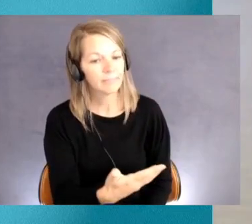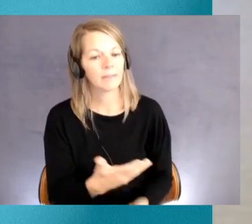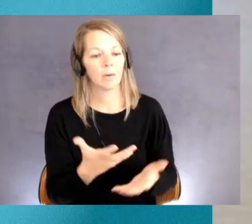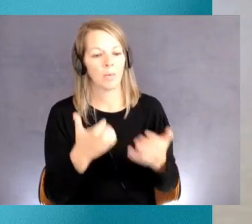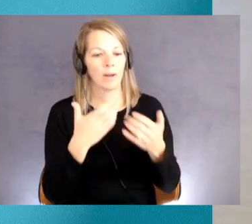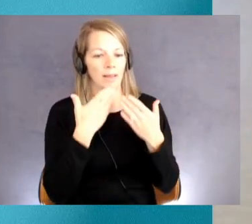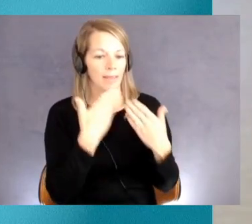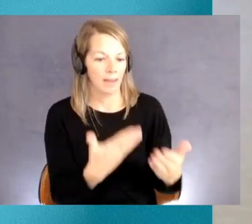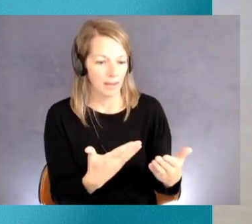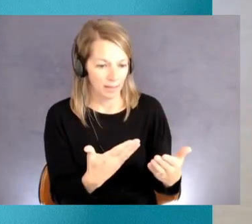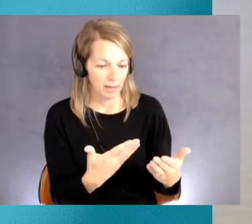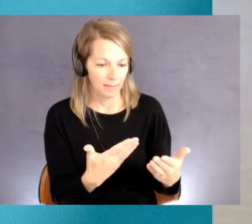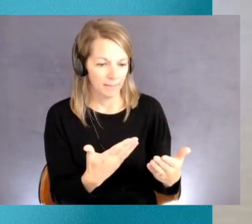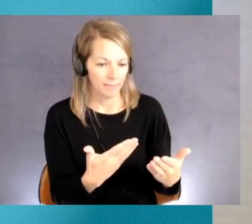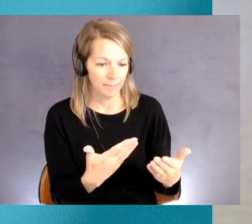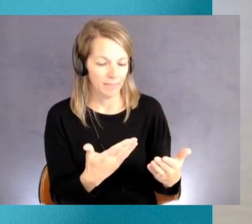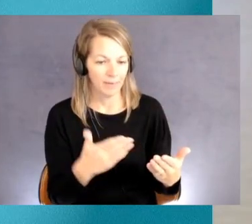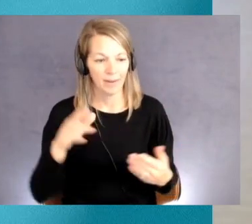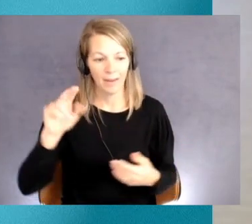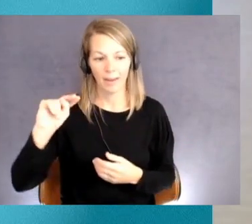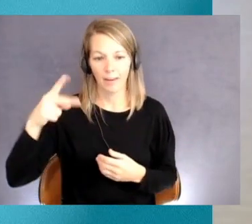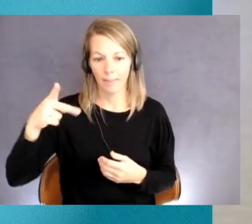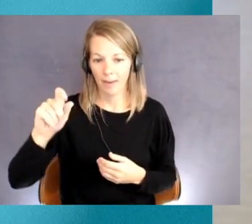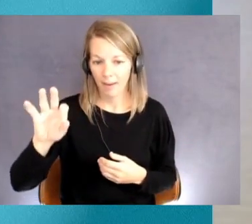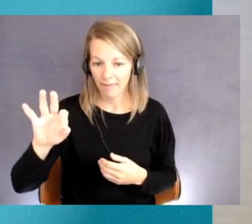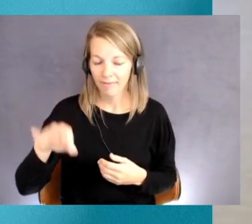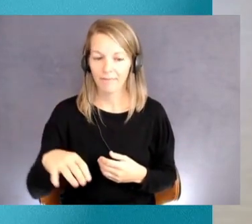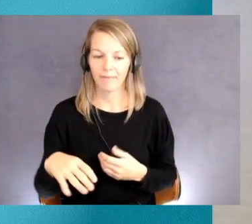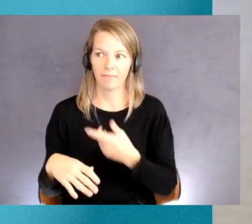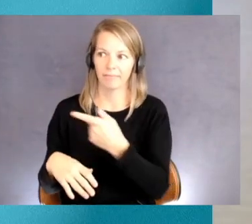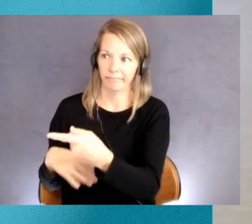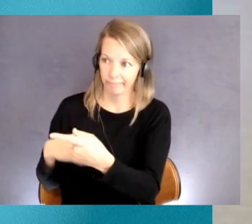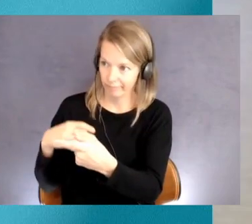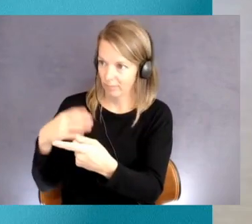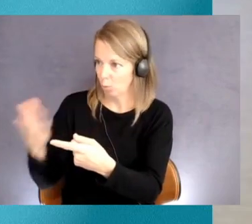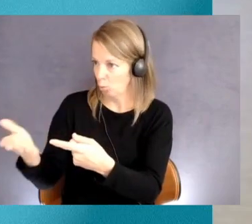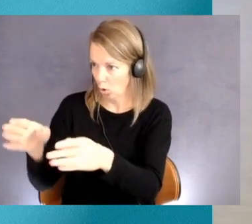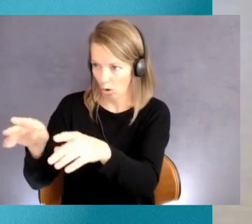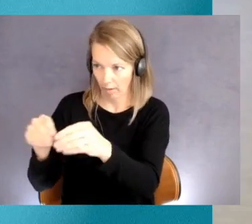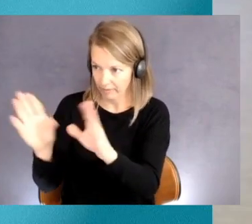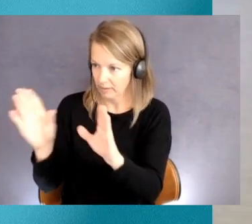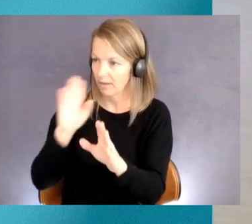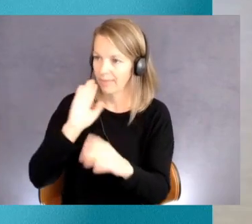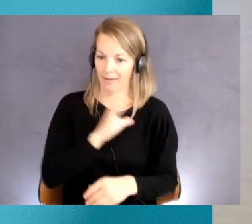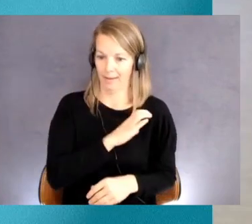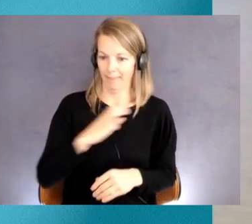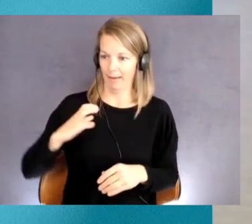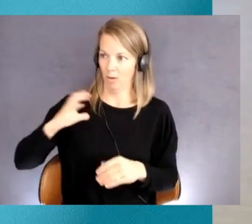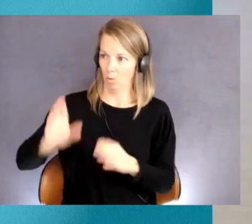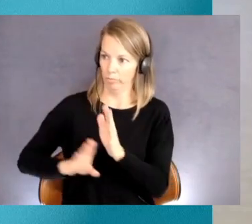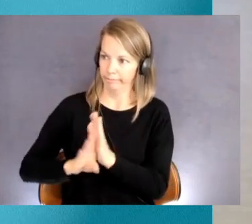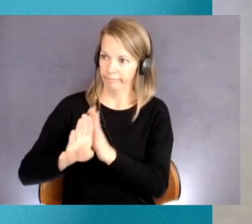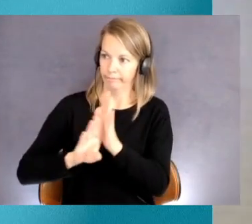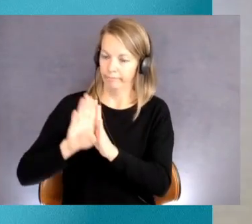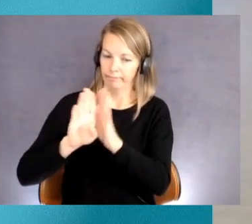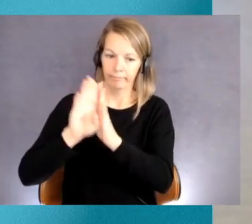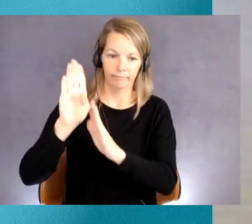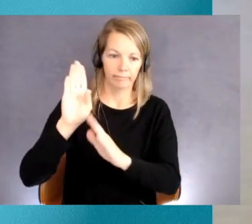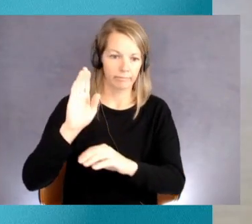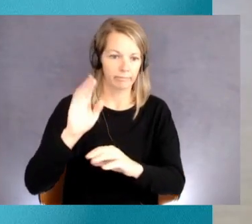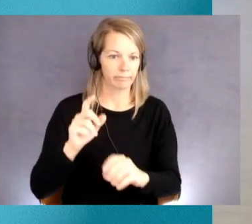the NPAF and Gwen, obviously you and the committee for putting what I think is a